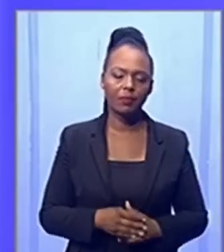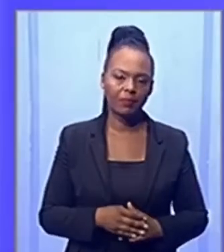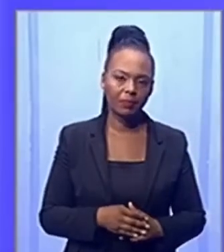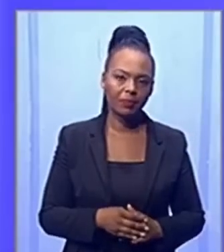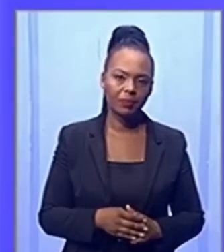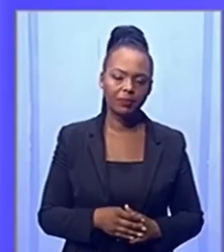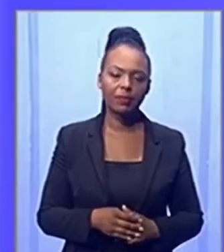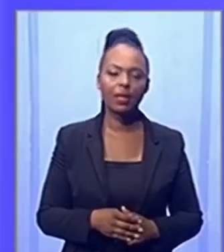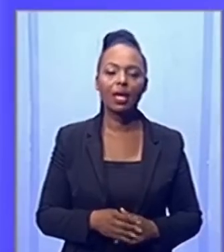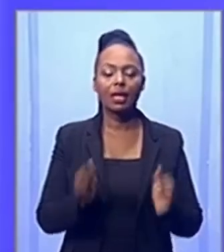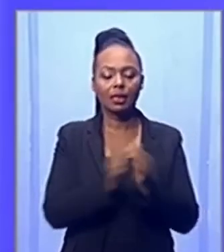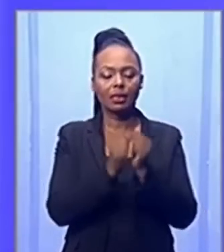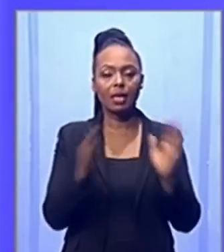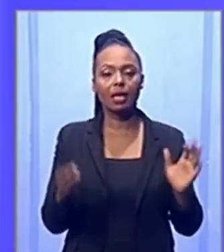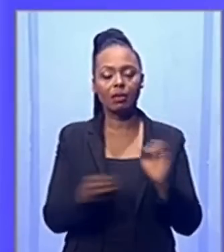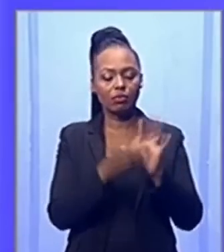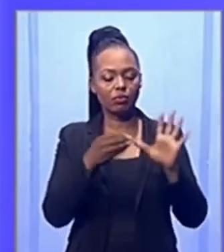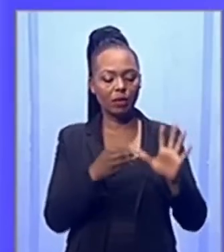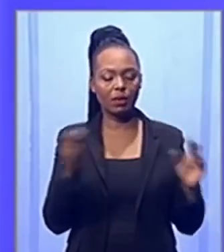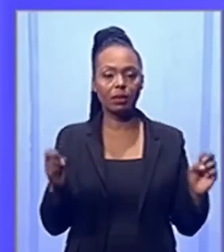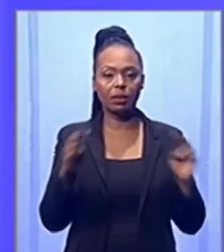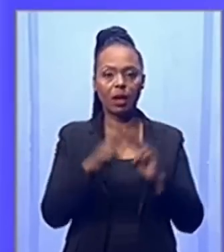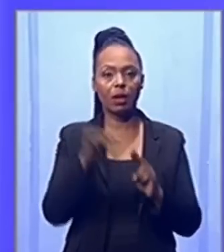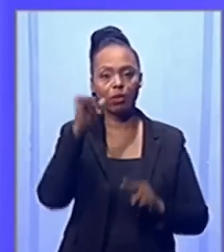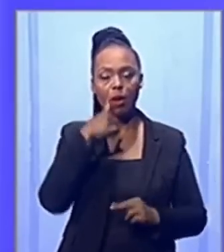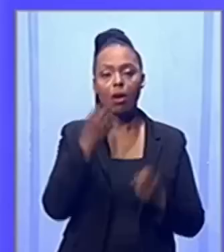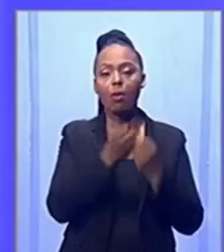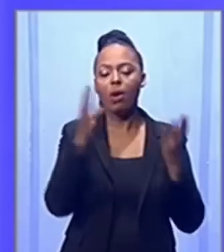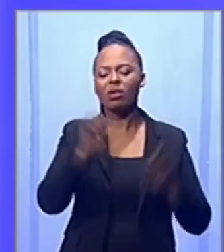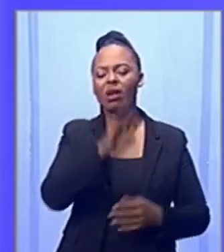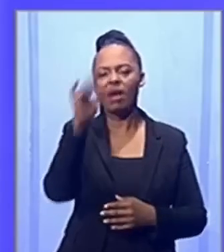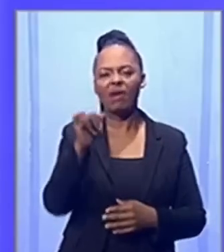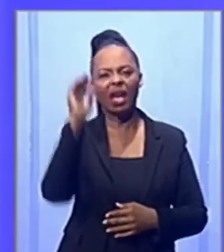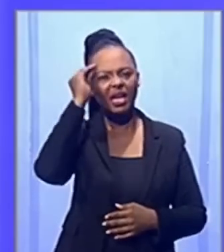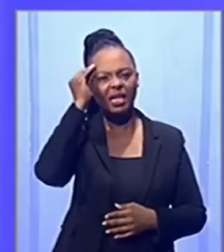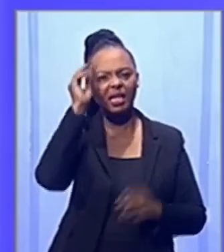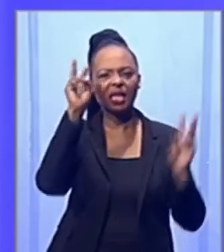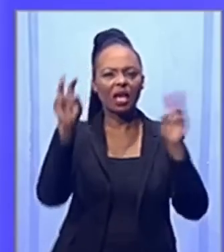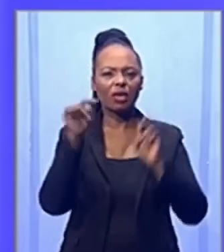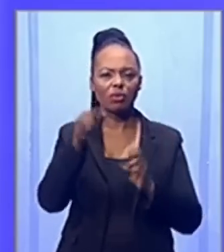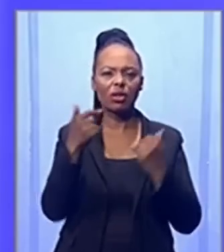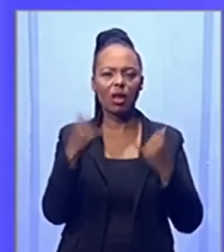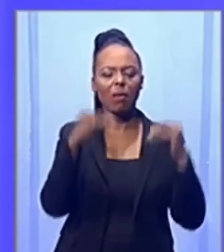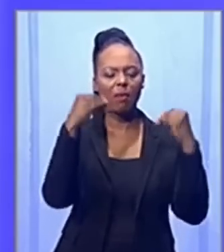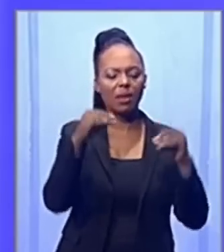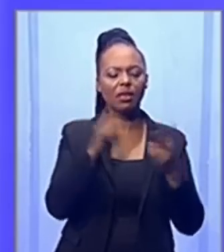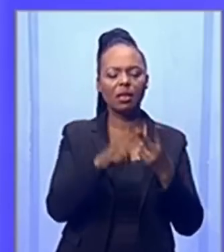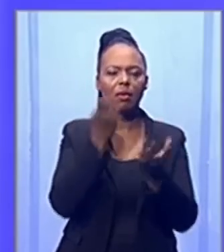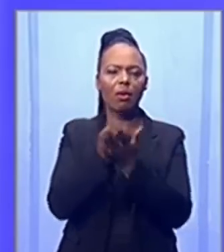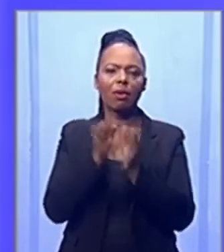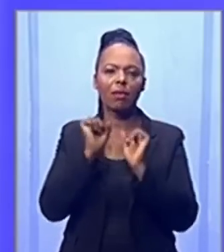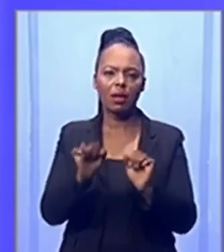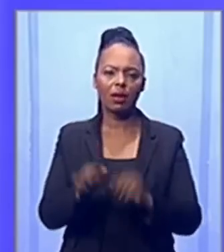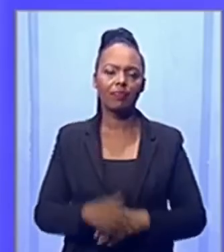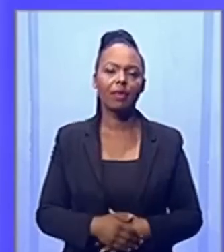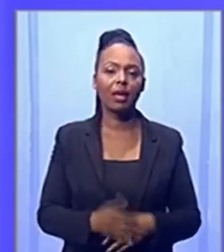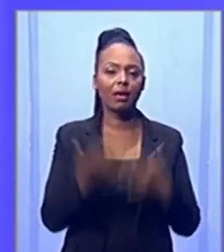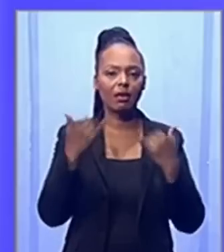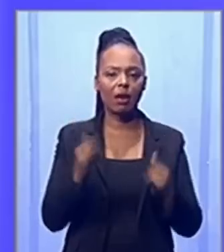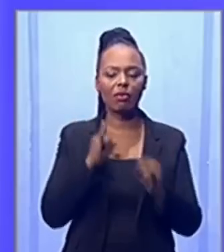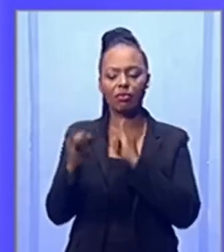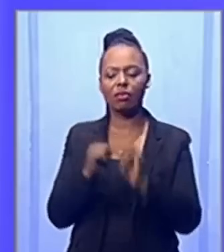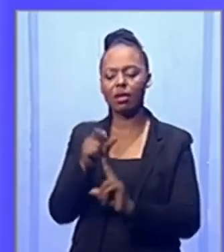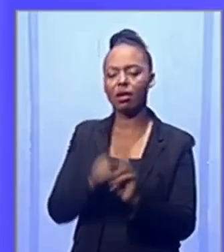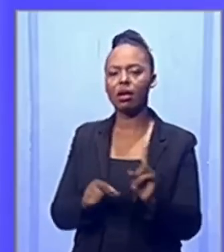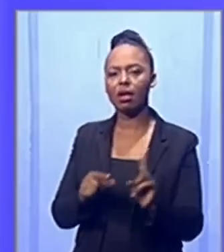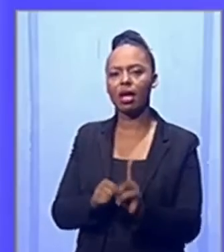Jalo ka seboka se qala hosane maAfrika Borwa boholo a bontsha thaselo ditabeng tse amanang le kgwebo le moruo mme diphaposing tsa rona tsa kgaso re na le tshepo